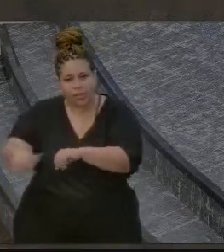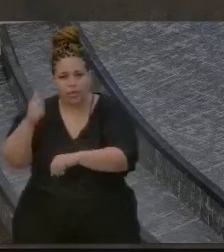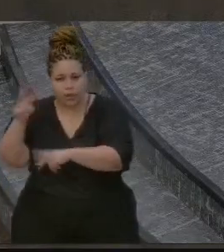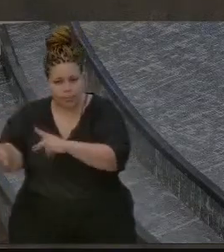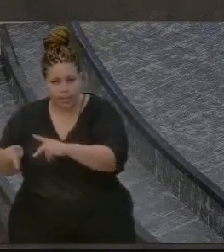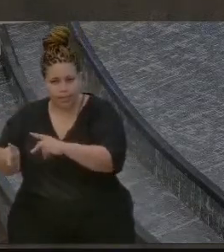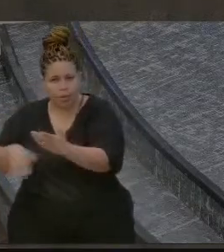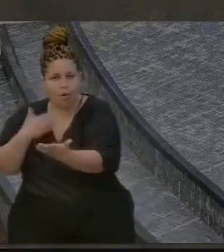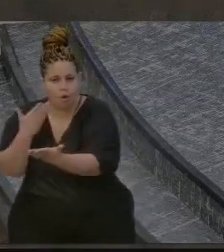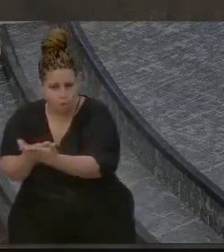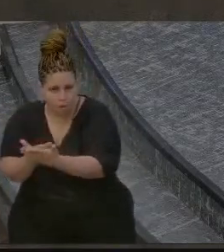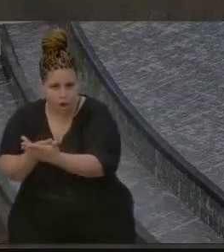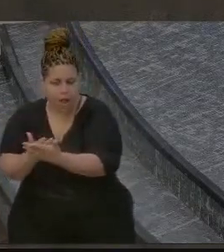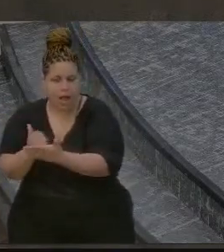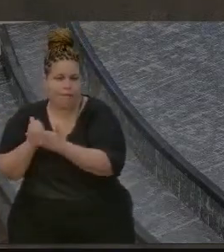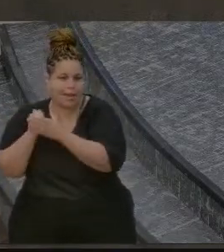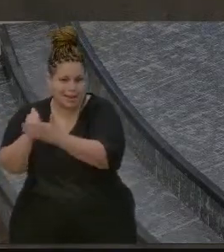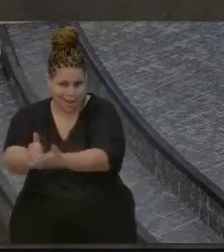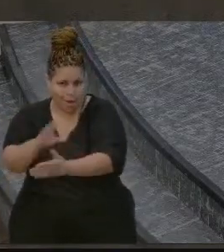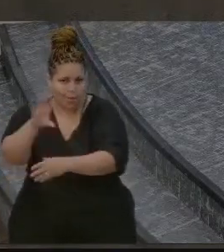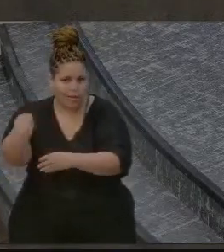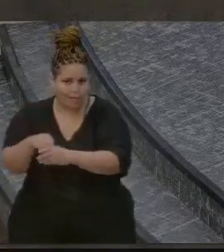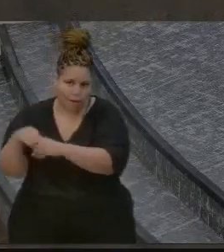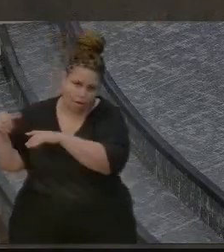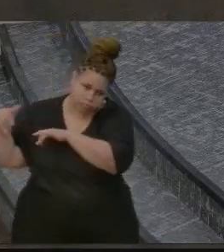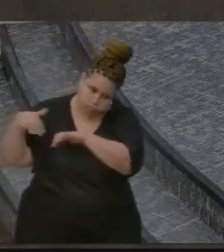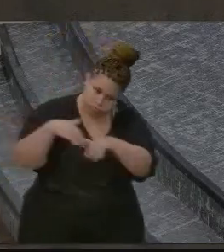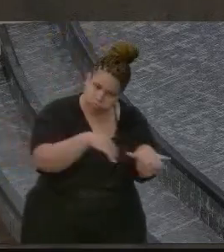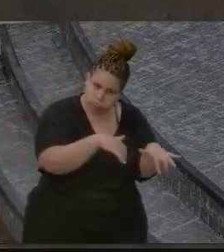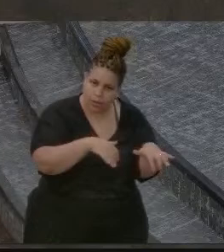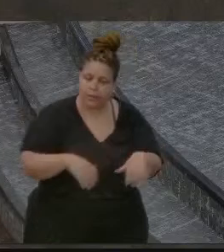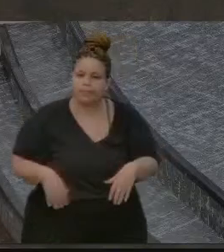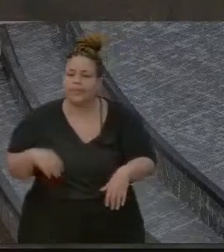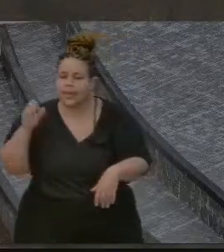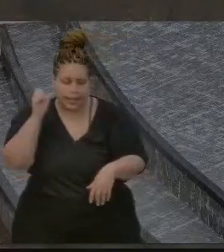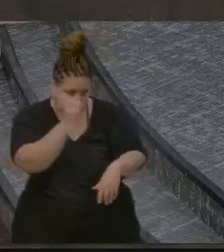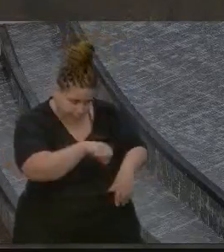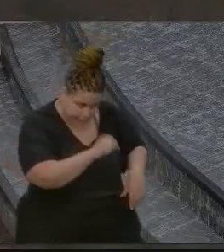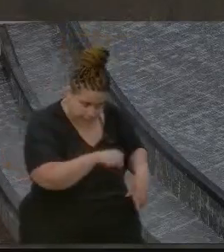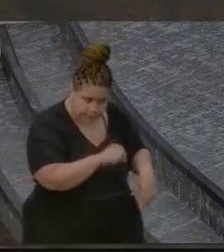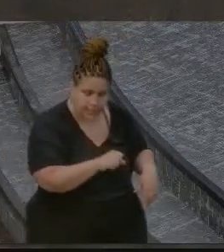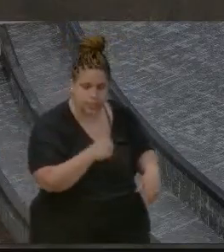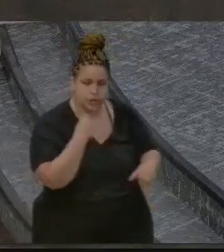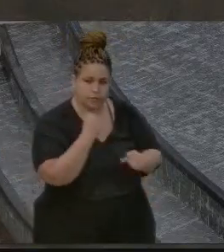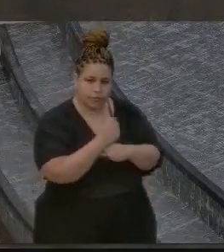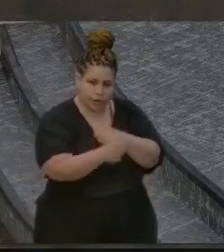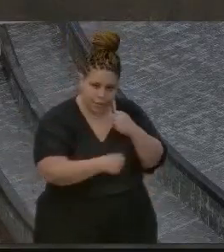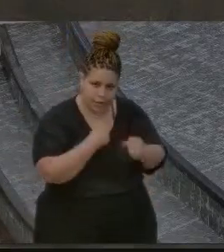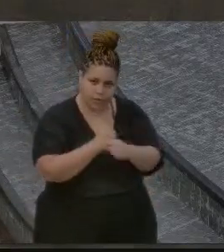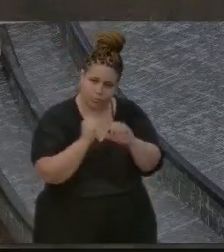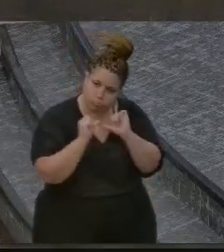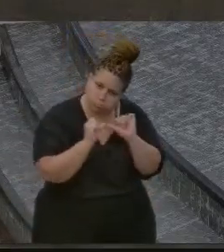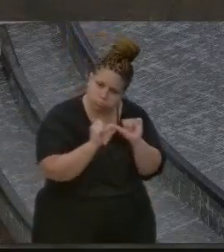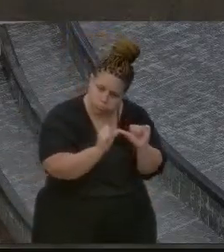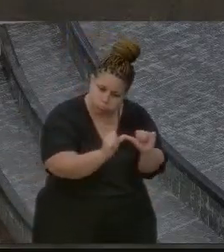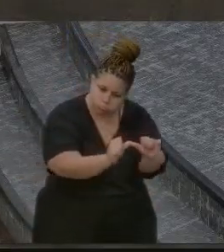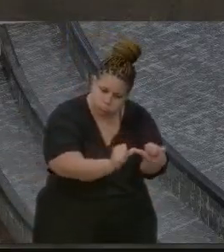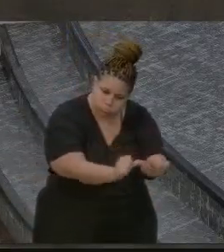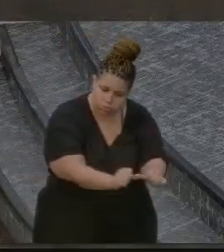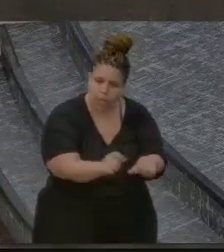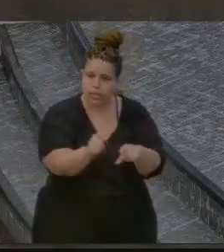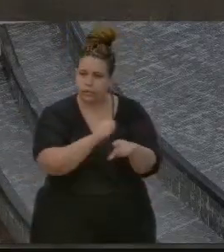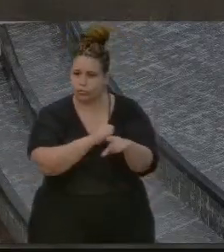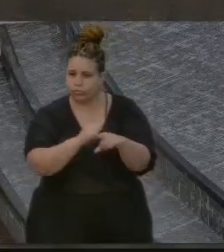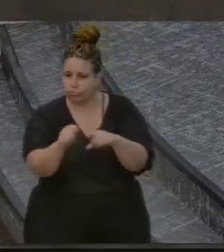But we have trained with all of those different groups. Yes. Right? Okay. For years and continue. And then it's to train is without